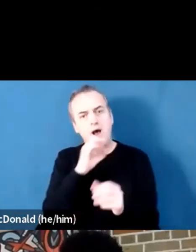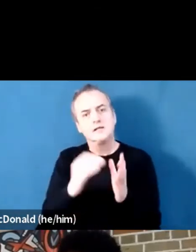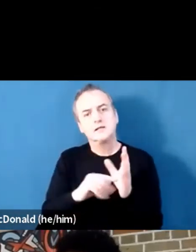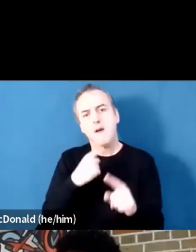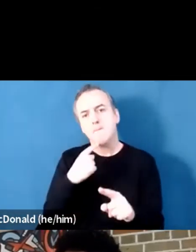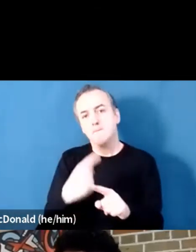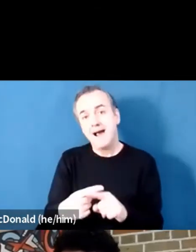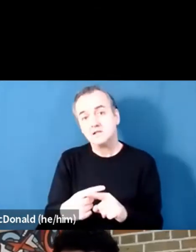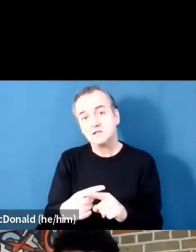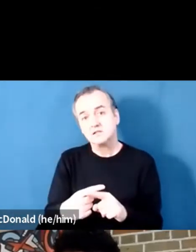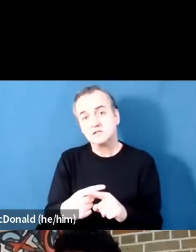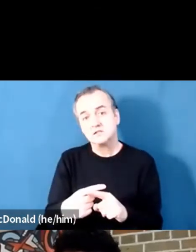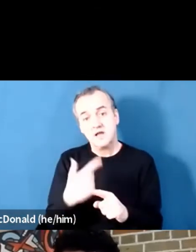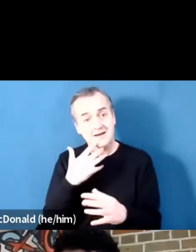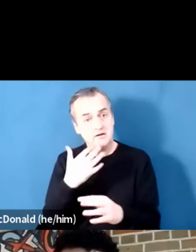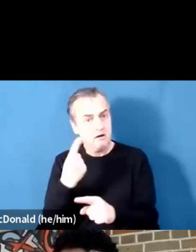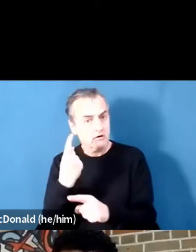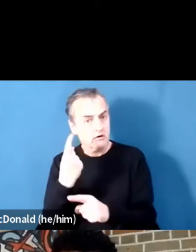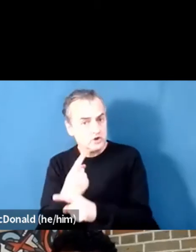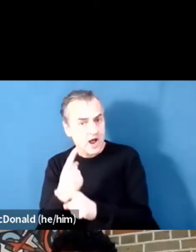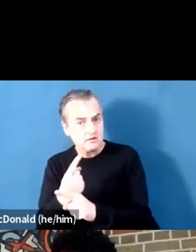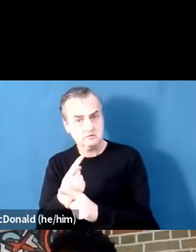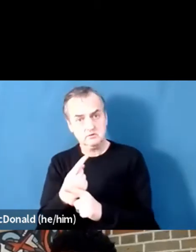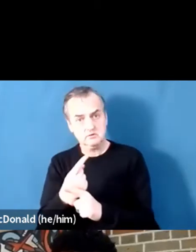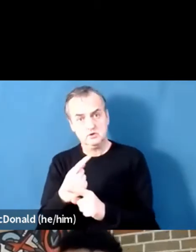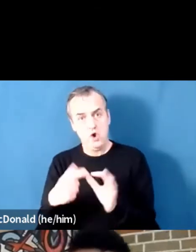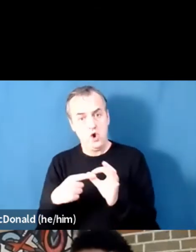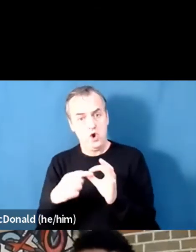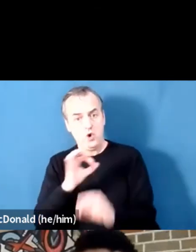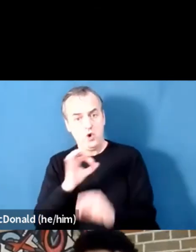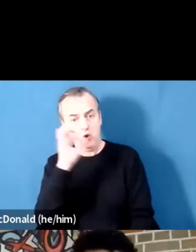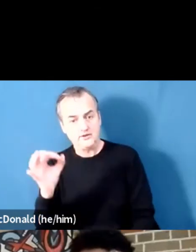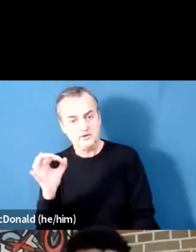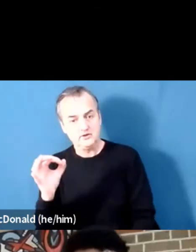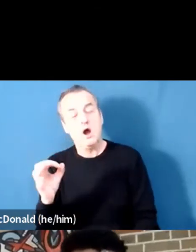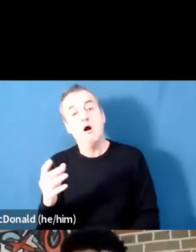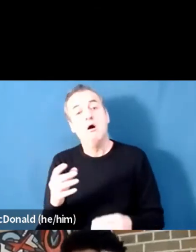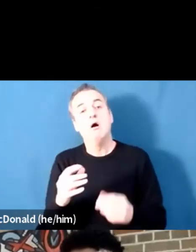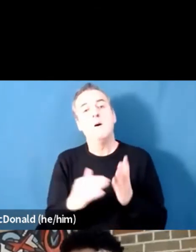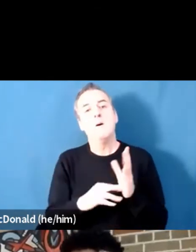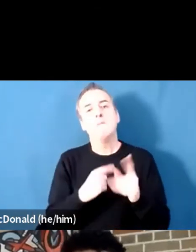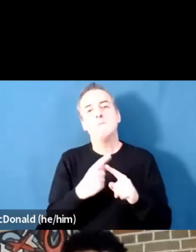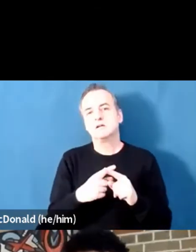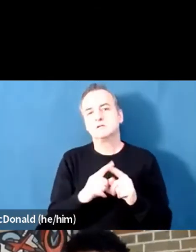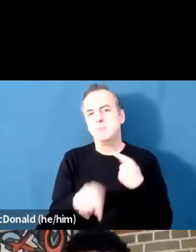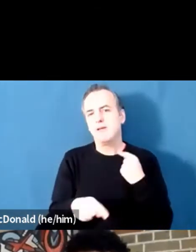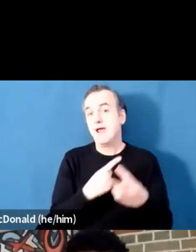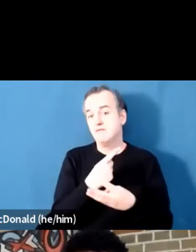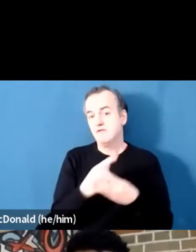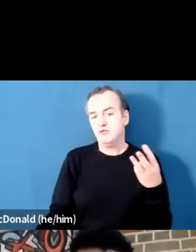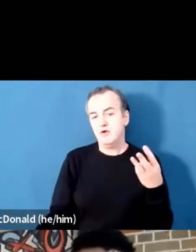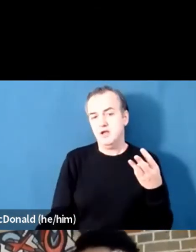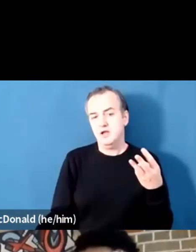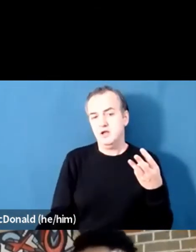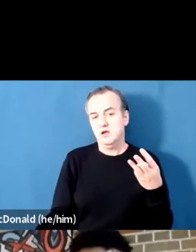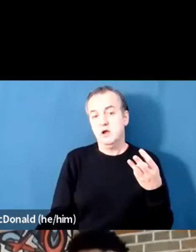do we have any chat questions as yet? We do. I've got three for you so fantastic far. If in the meantime, guys, if you do want to